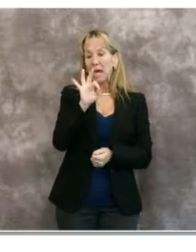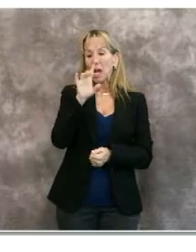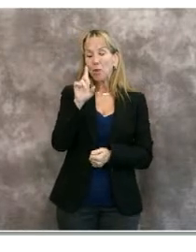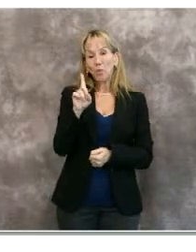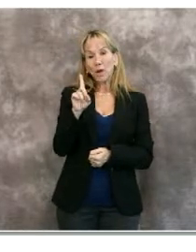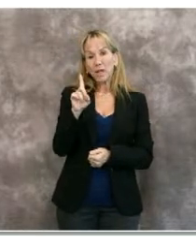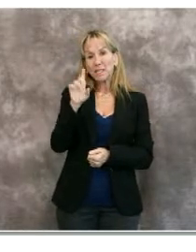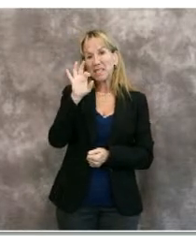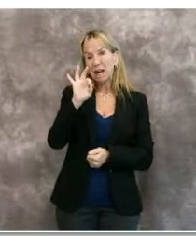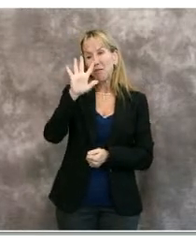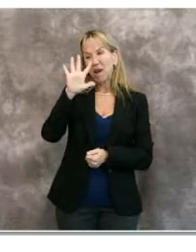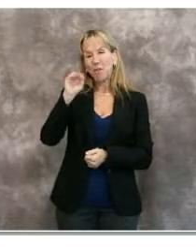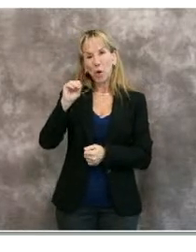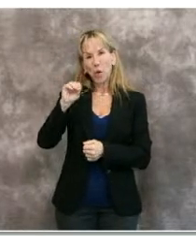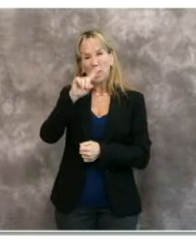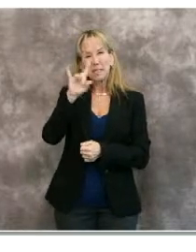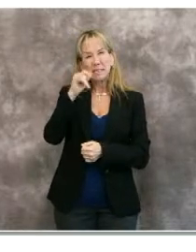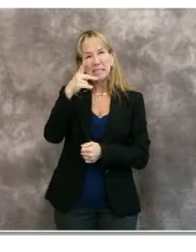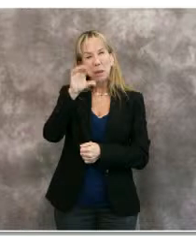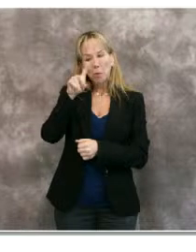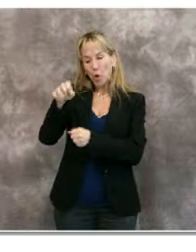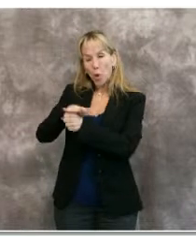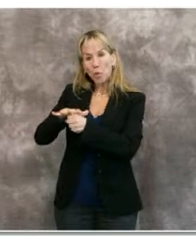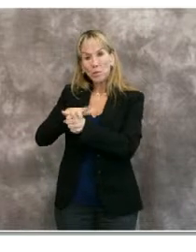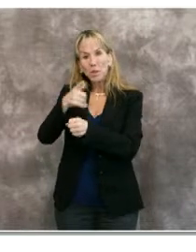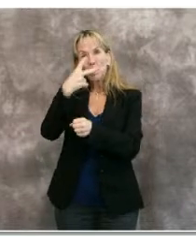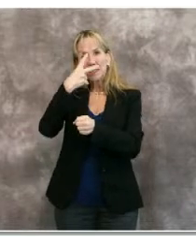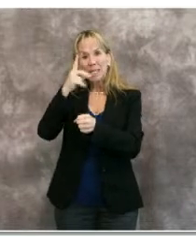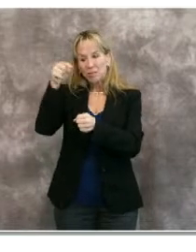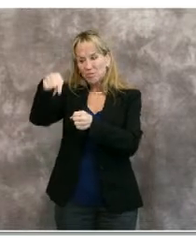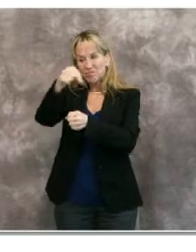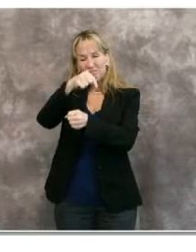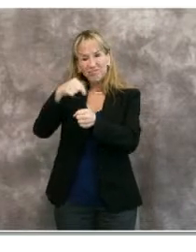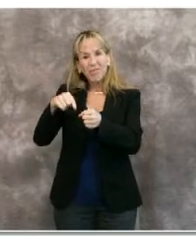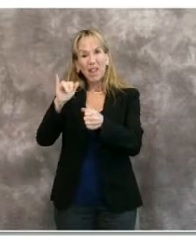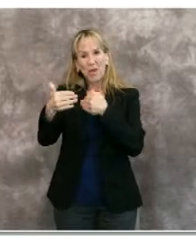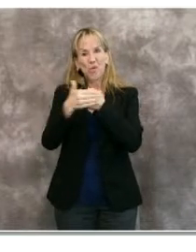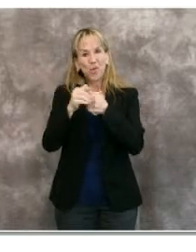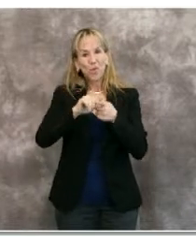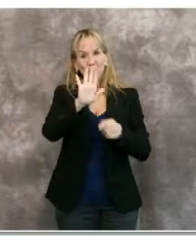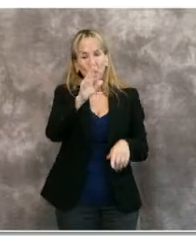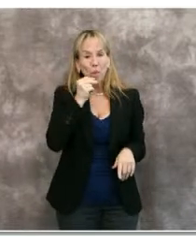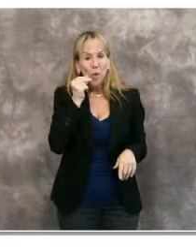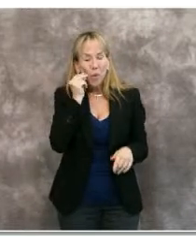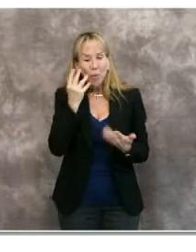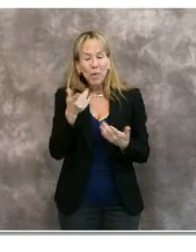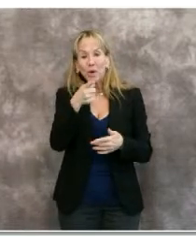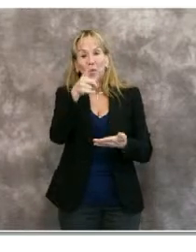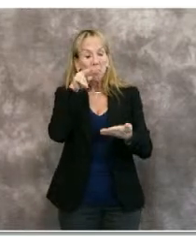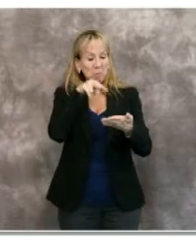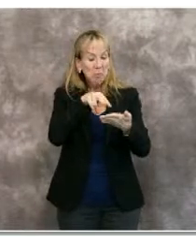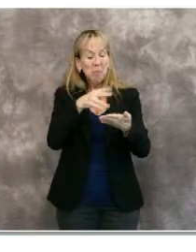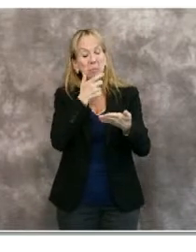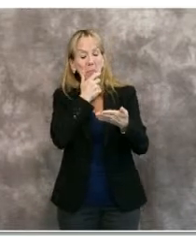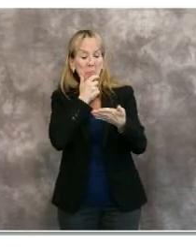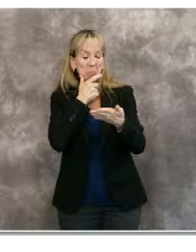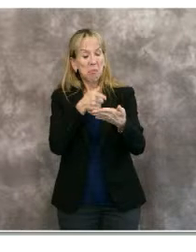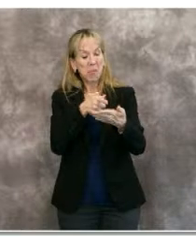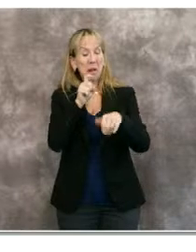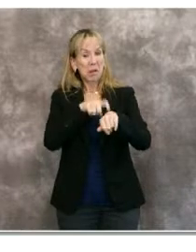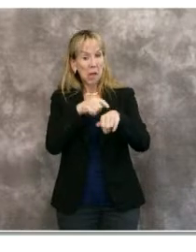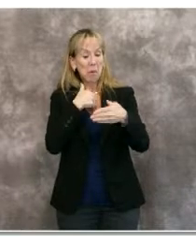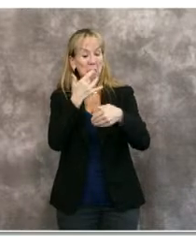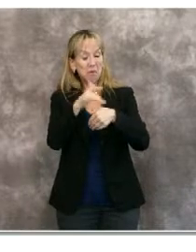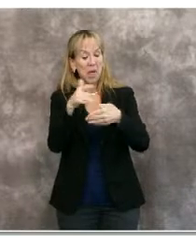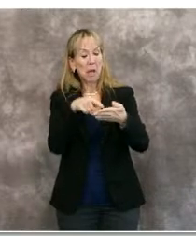91950 area, this would show you a number of the ones that are close to you. And then when you see this, you can identify the one. You can see the times that they're